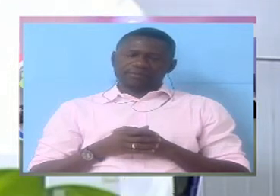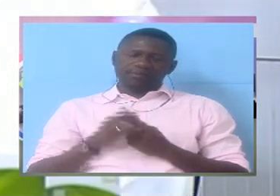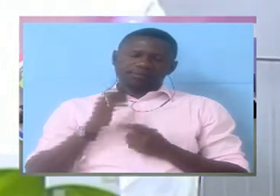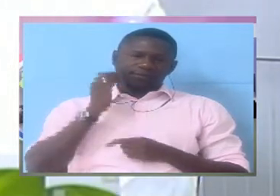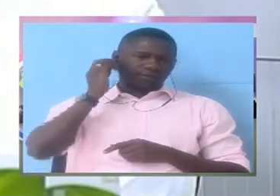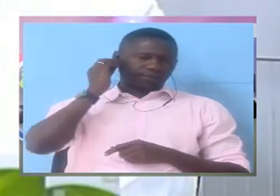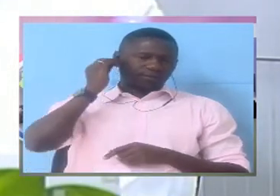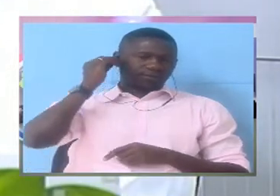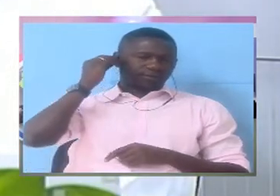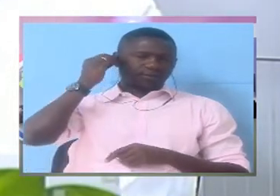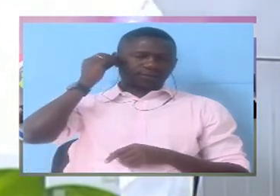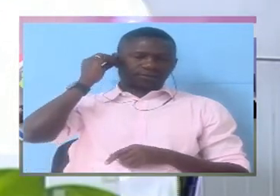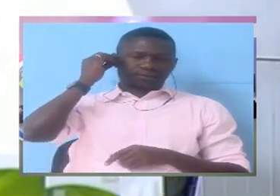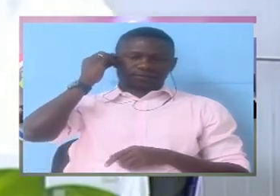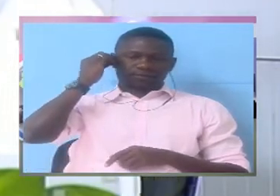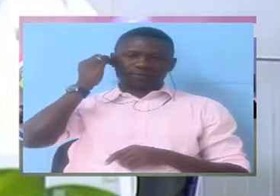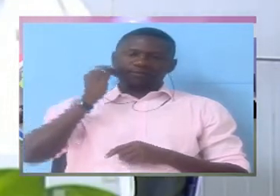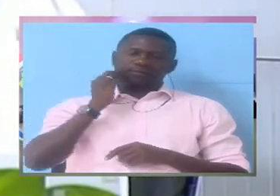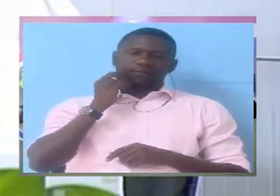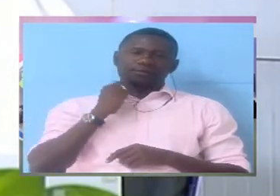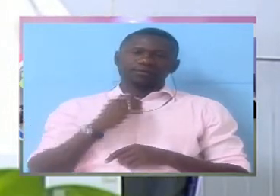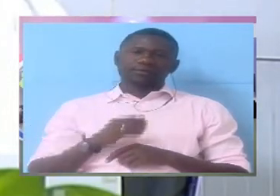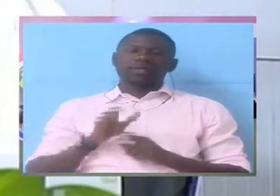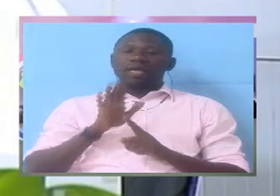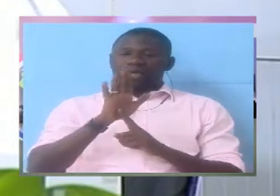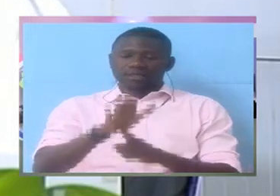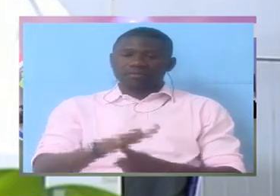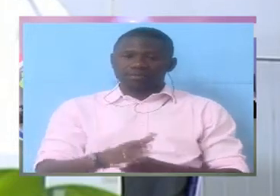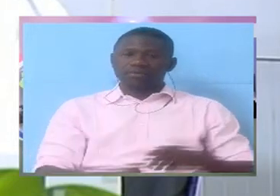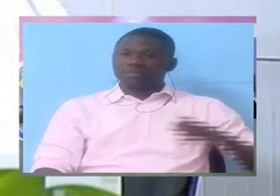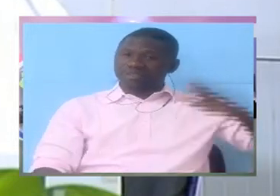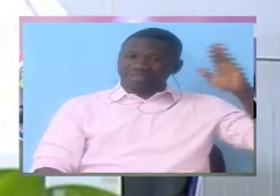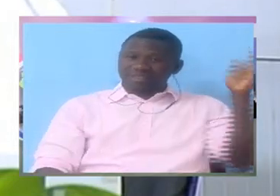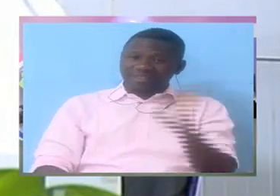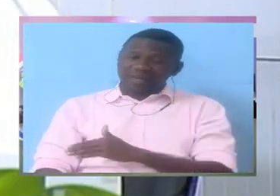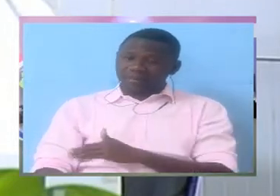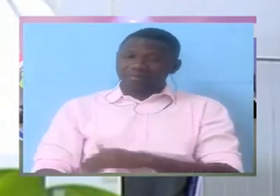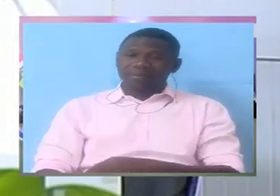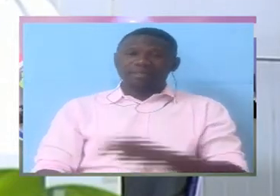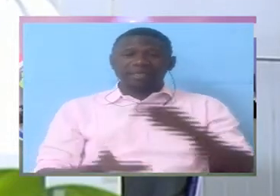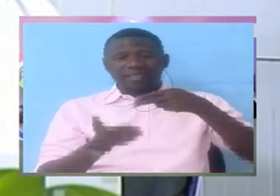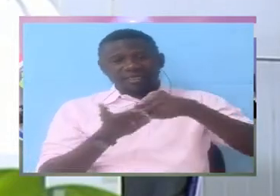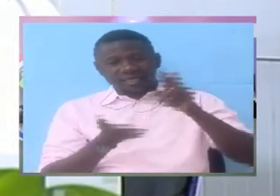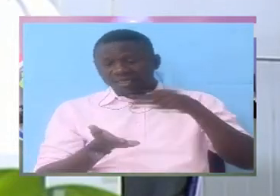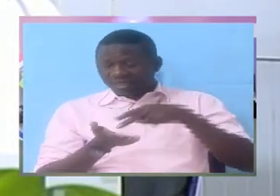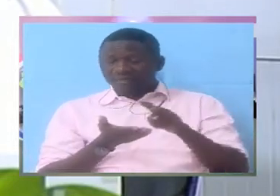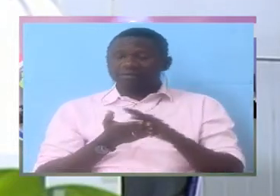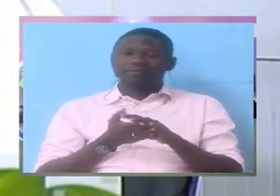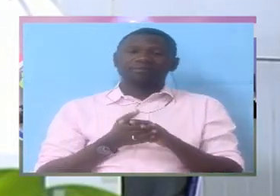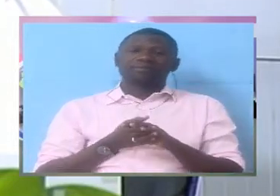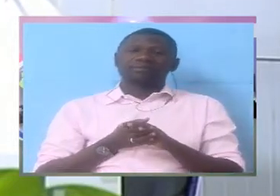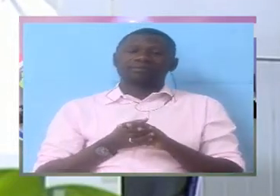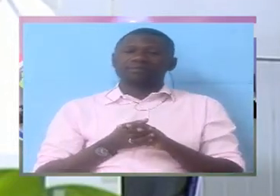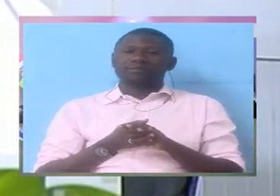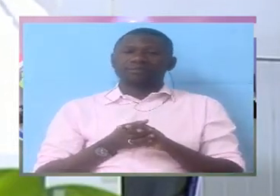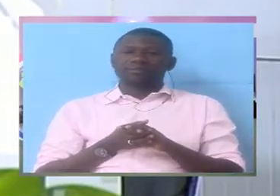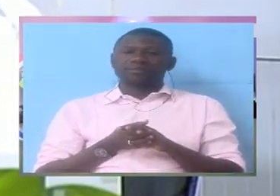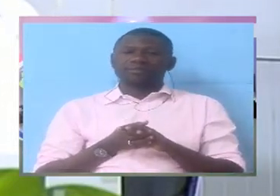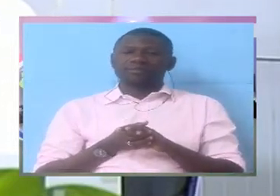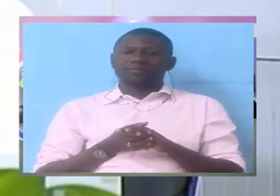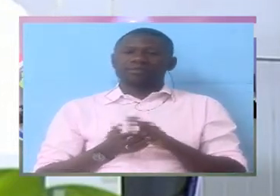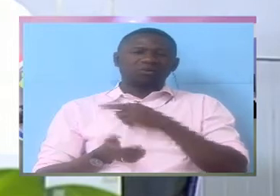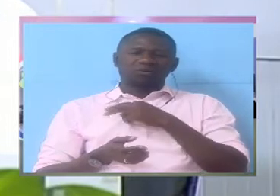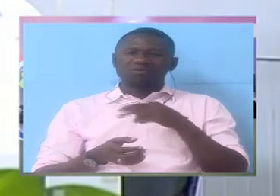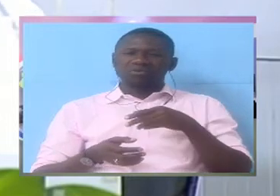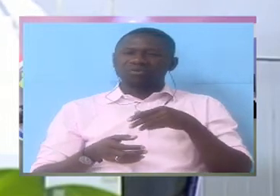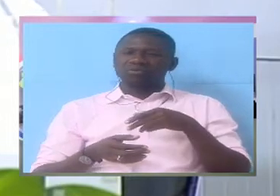kamo batandi, kamo dimindi. Slapping. Tulugusaro. Kicking. Kamo damfu. I don't take it to